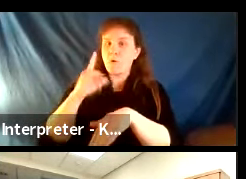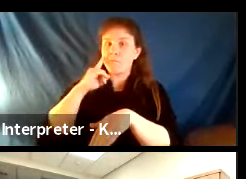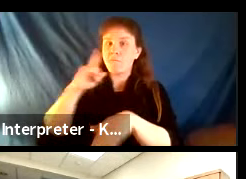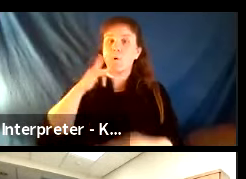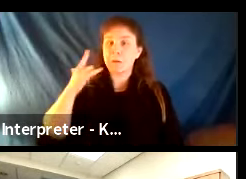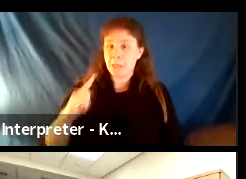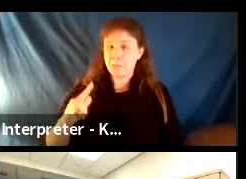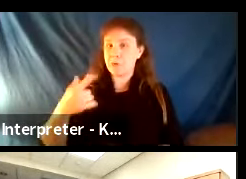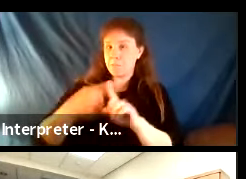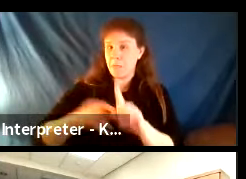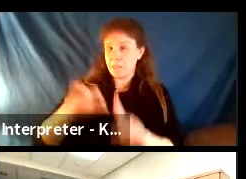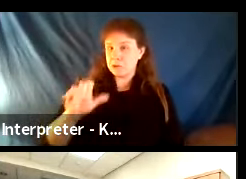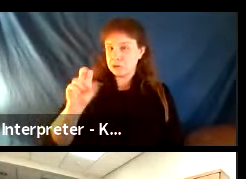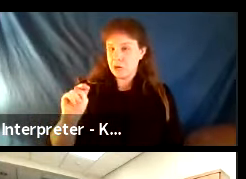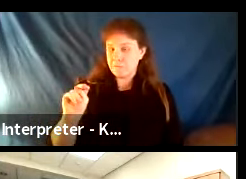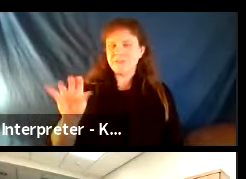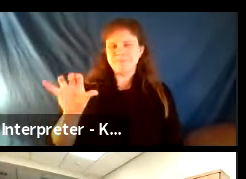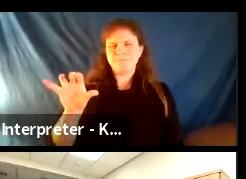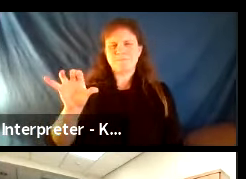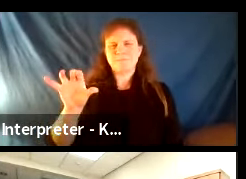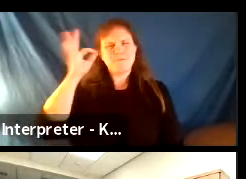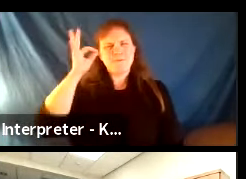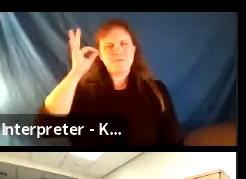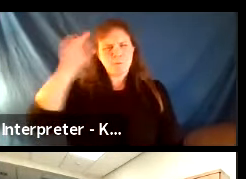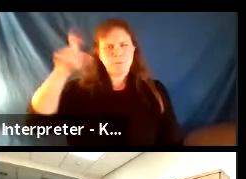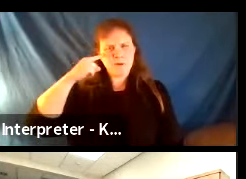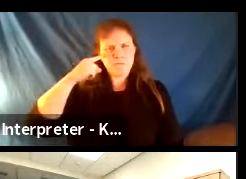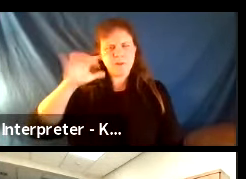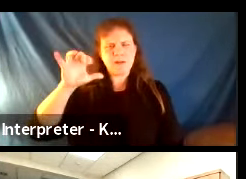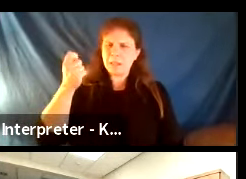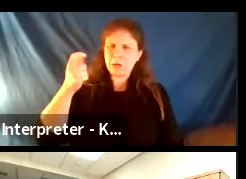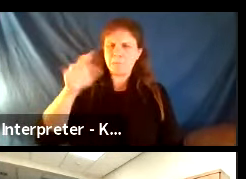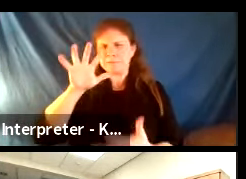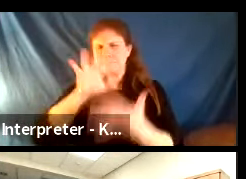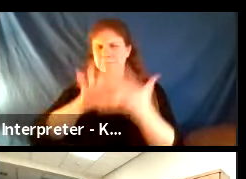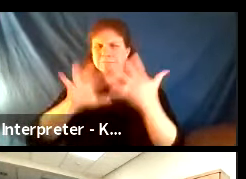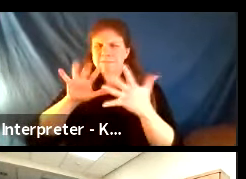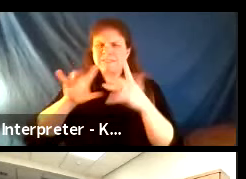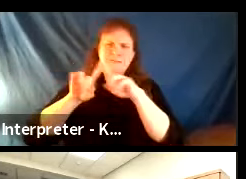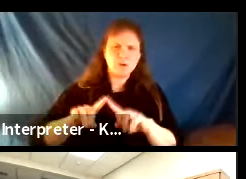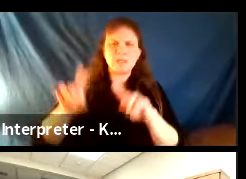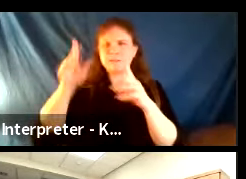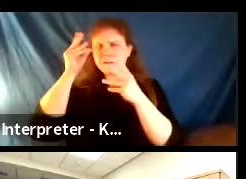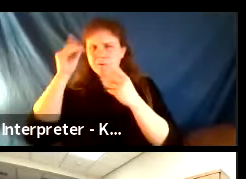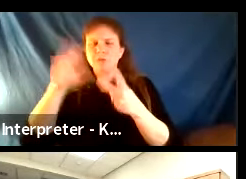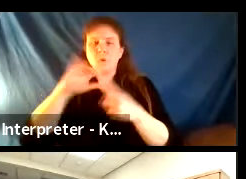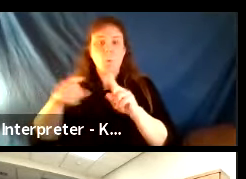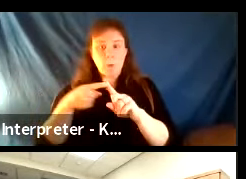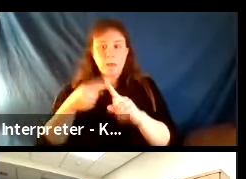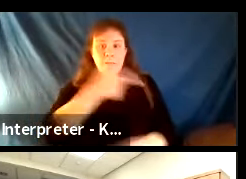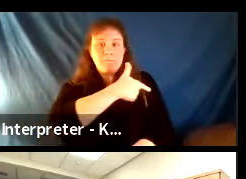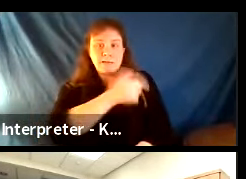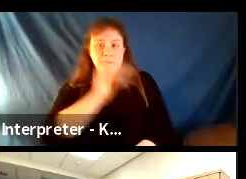We've heard mixed messages from the federal government about when supplies might increase, whether that's by the end of this month or into next